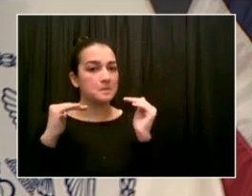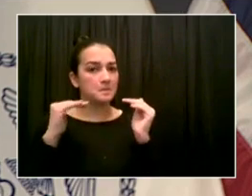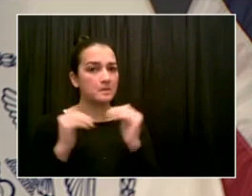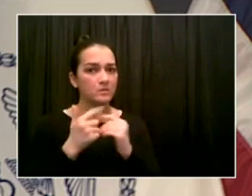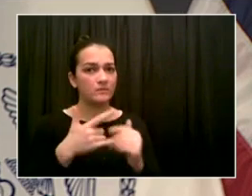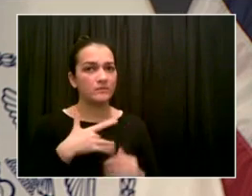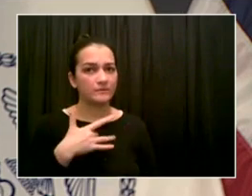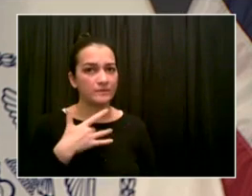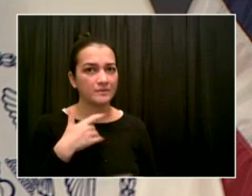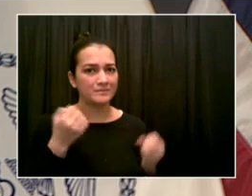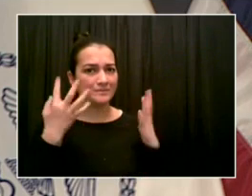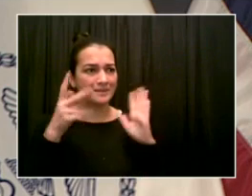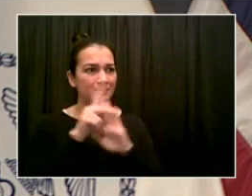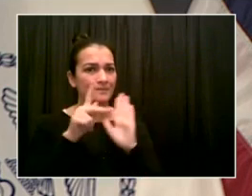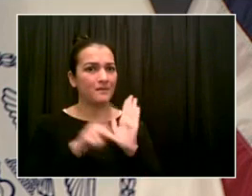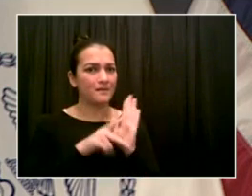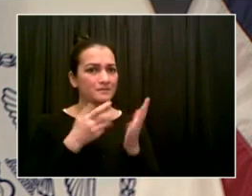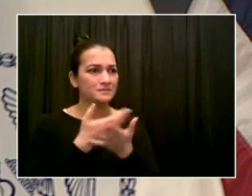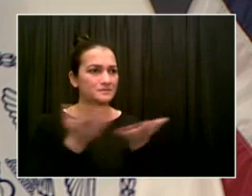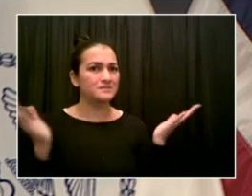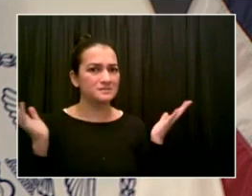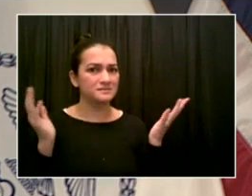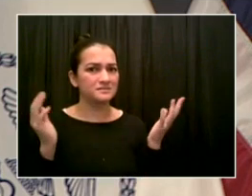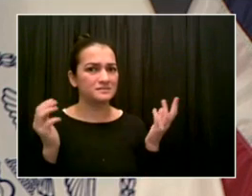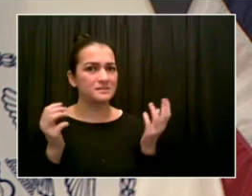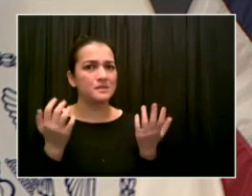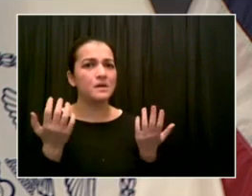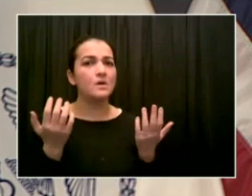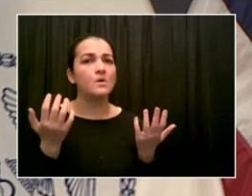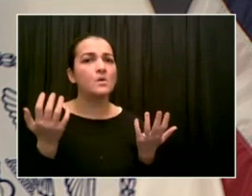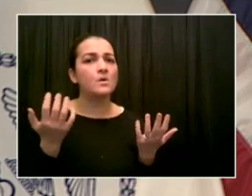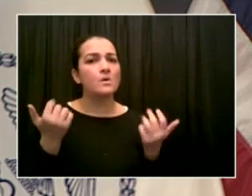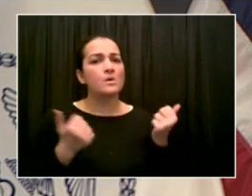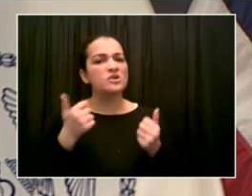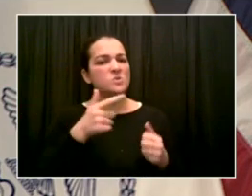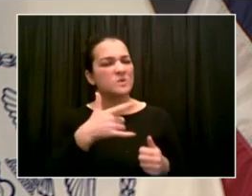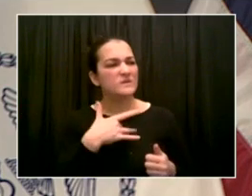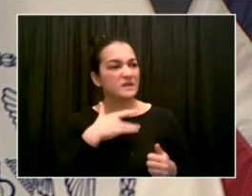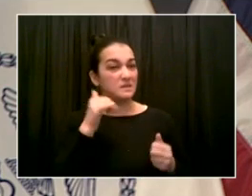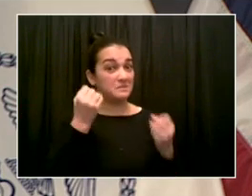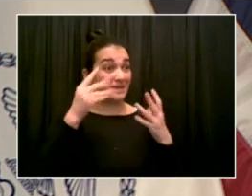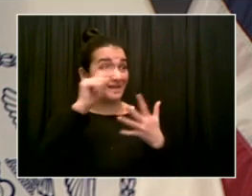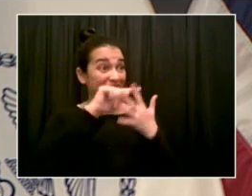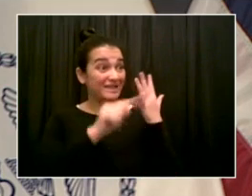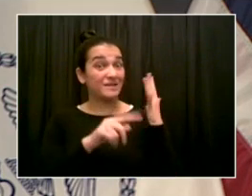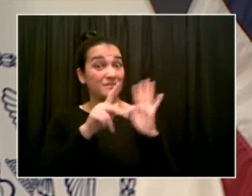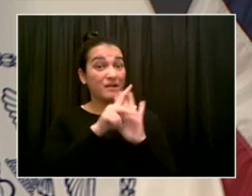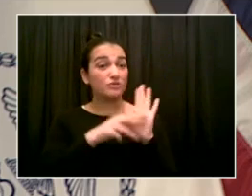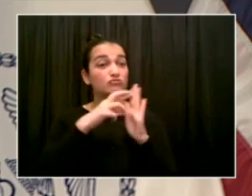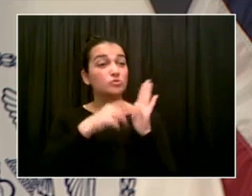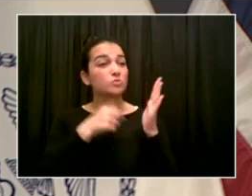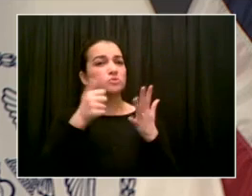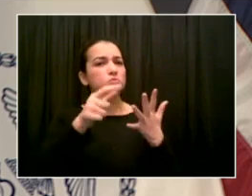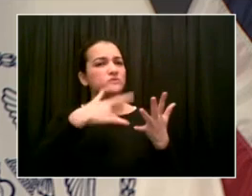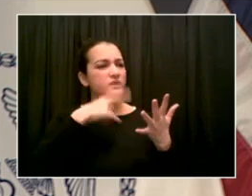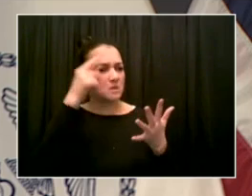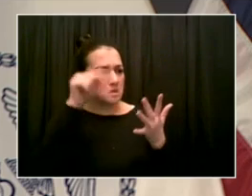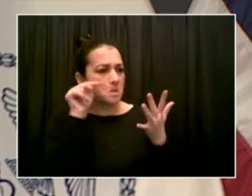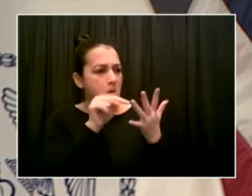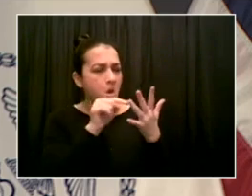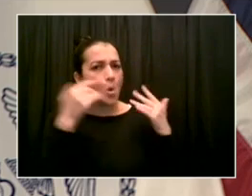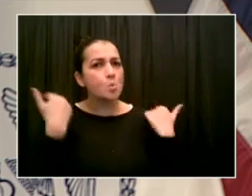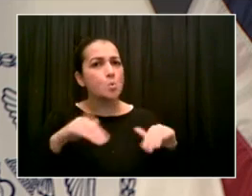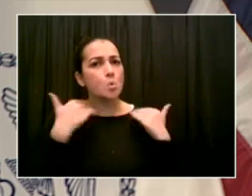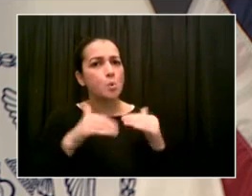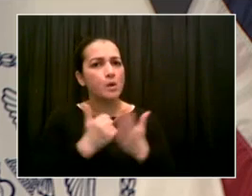the biggest impact on reducing income inequality? And is there data to back it up? Oh,